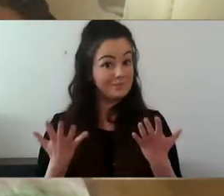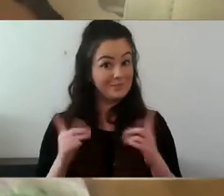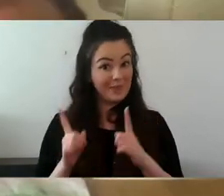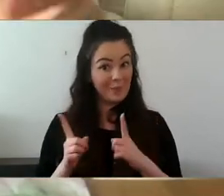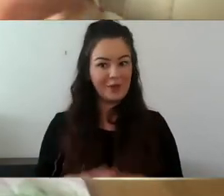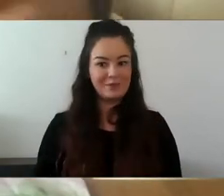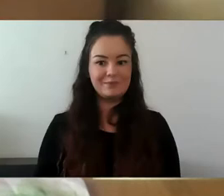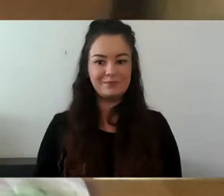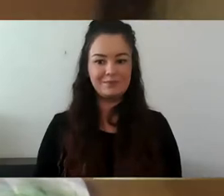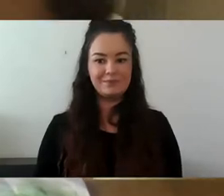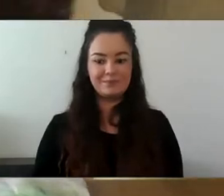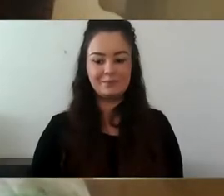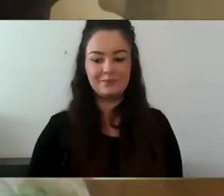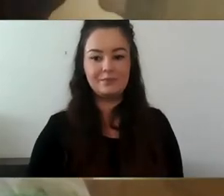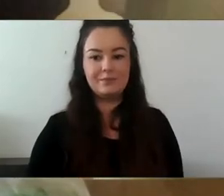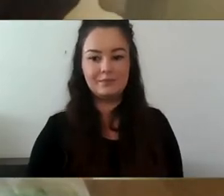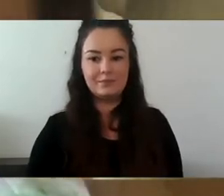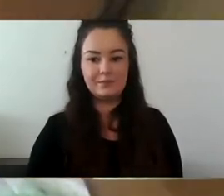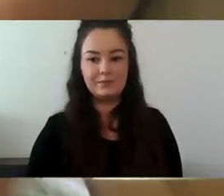Go.